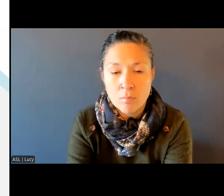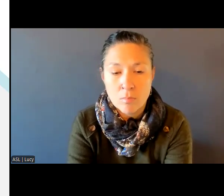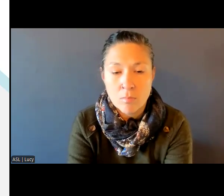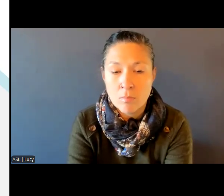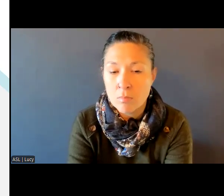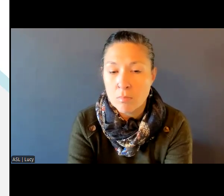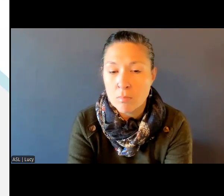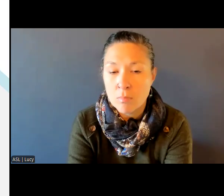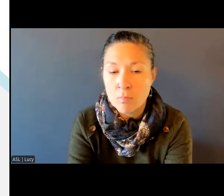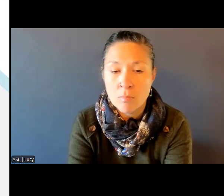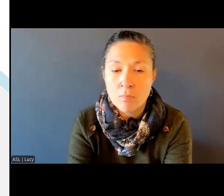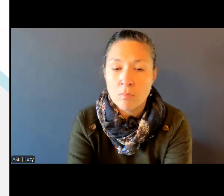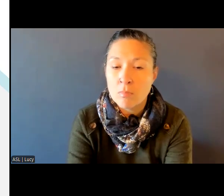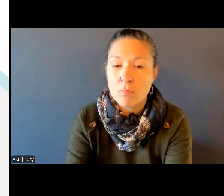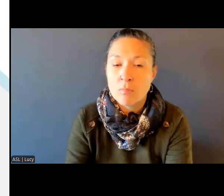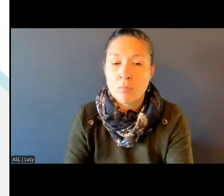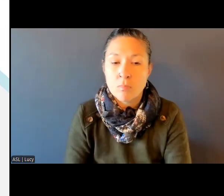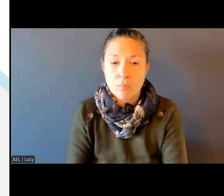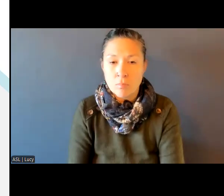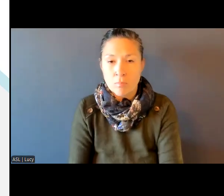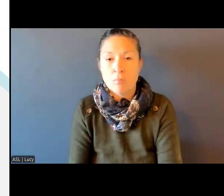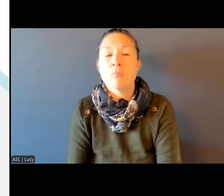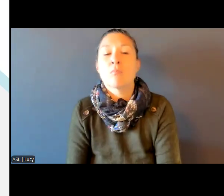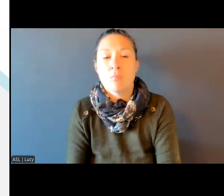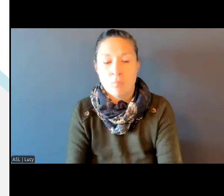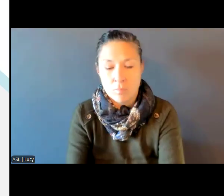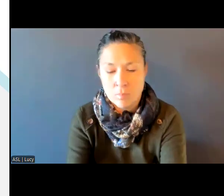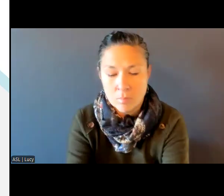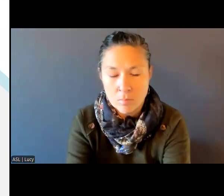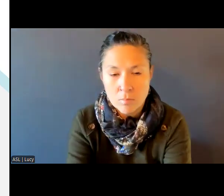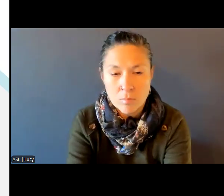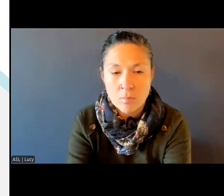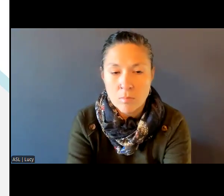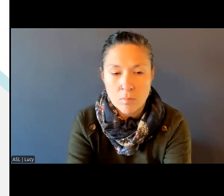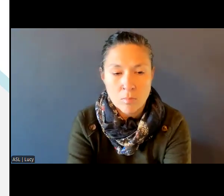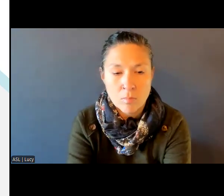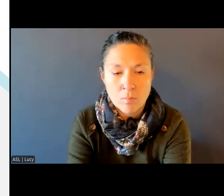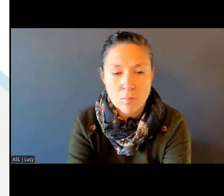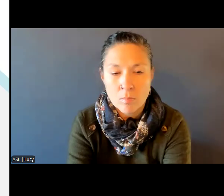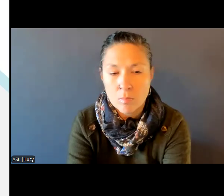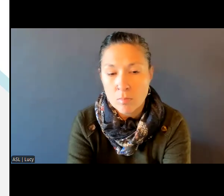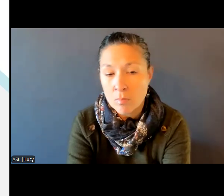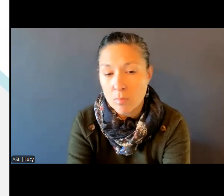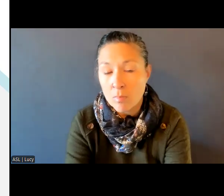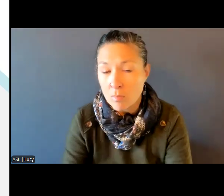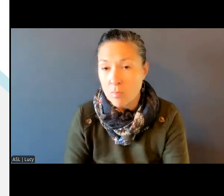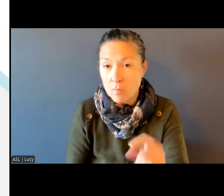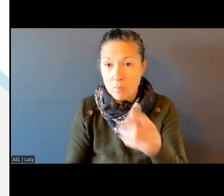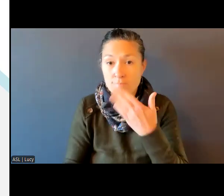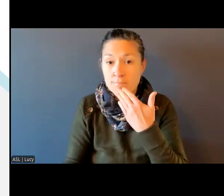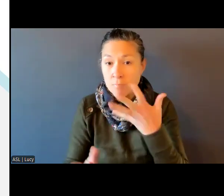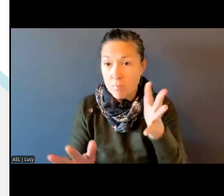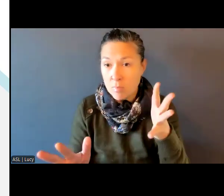Obrigada. Thank you very much. And those are our verbal. Estos son los